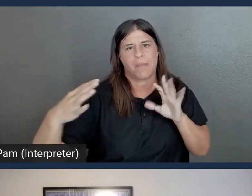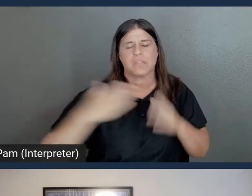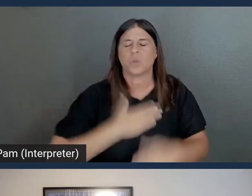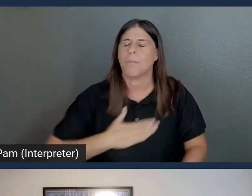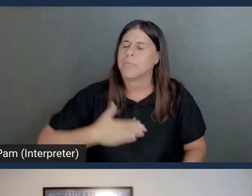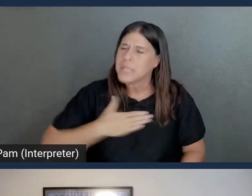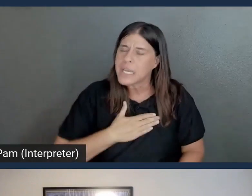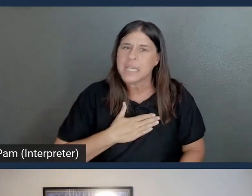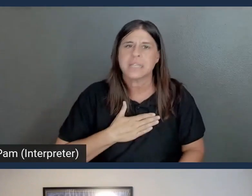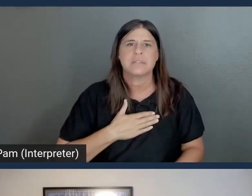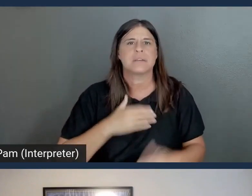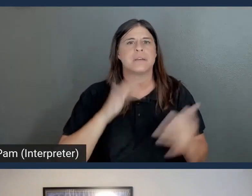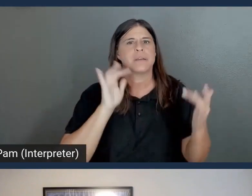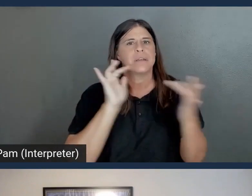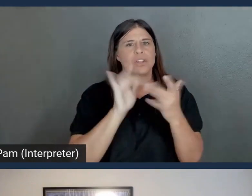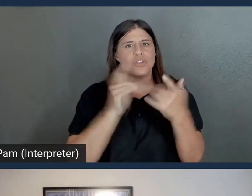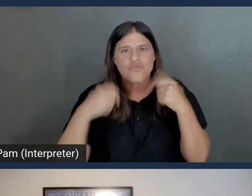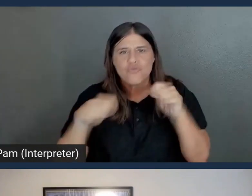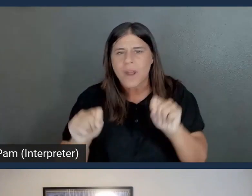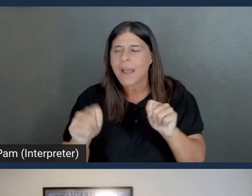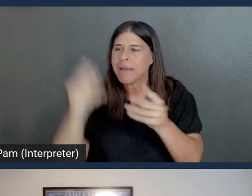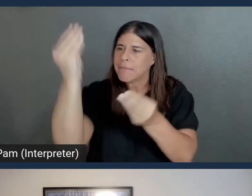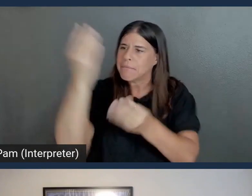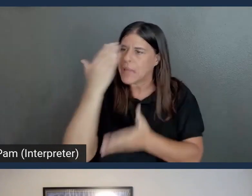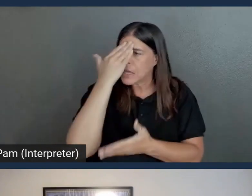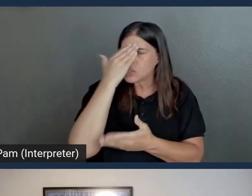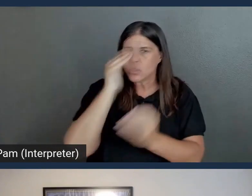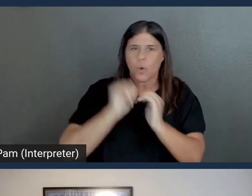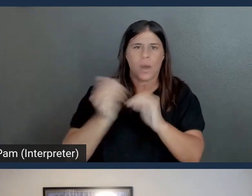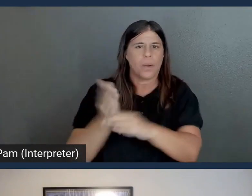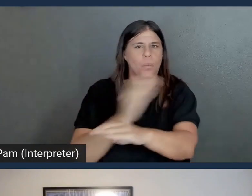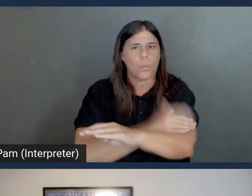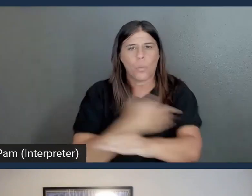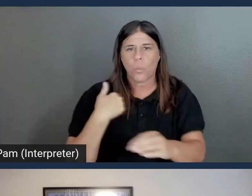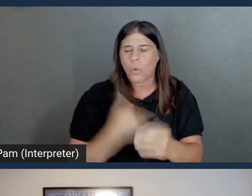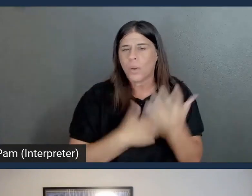out, try this, let us know what we can do. We're working towards,